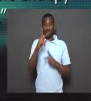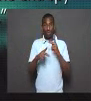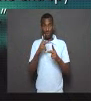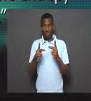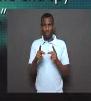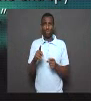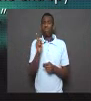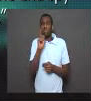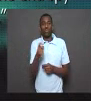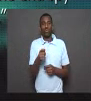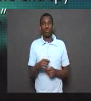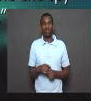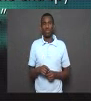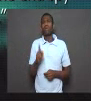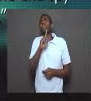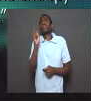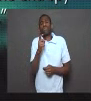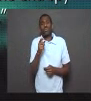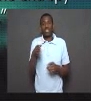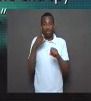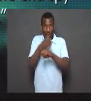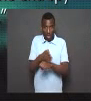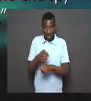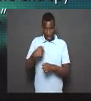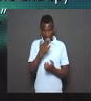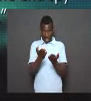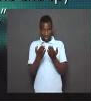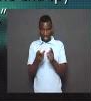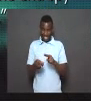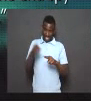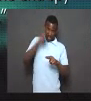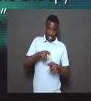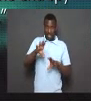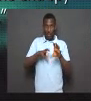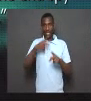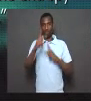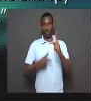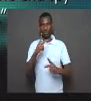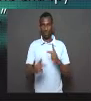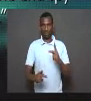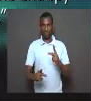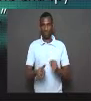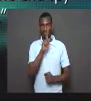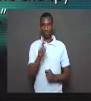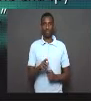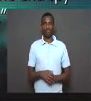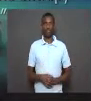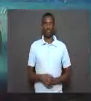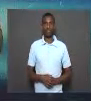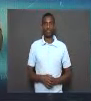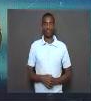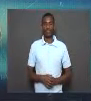process. What happens then if we want to reverse a process?